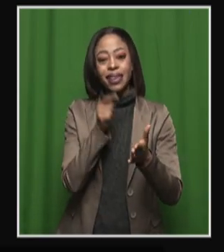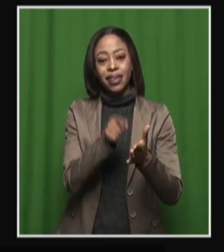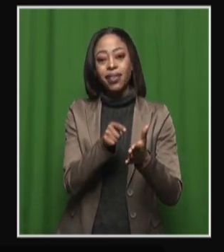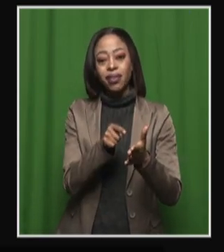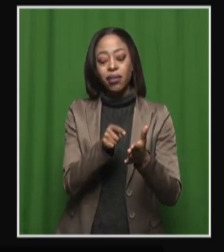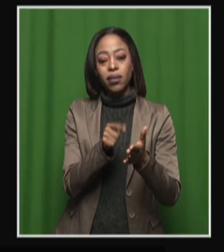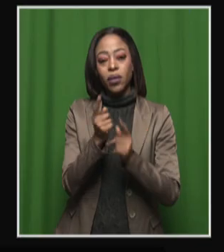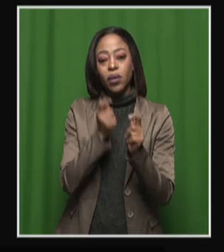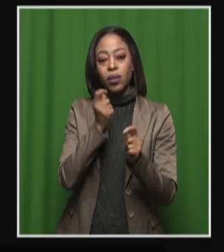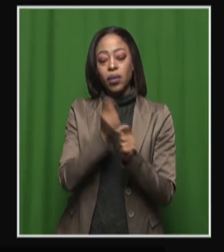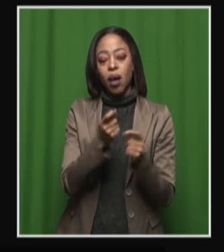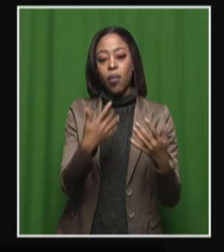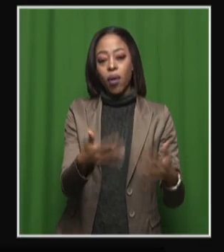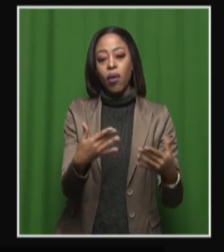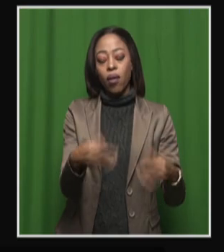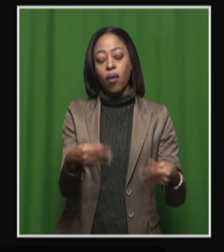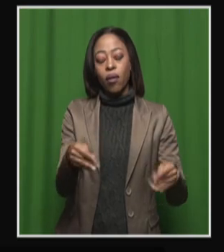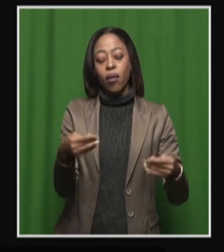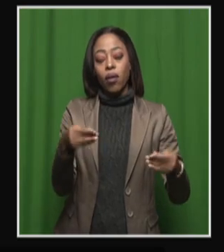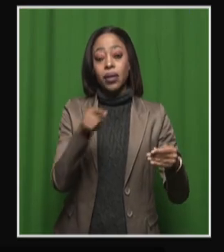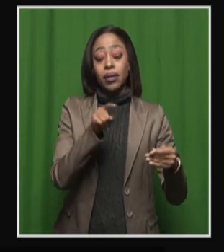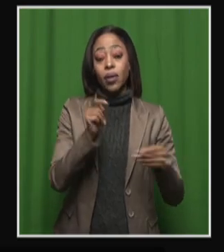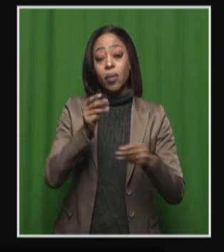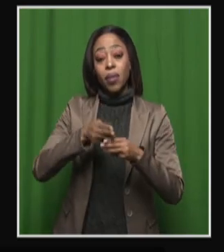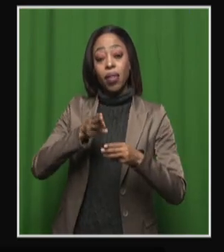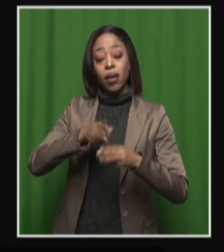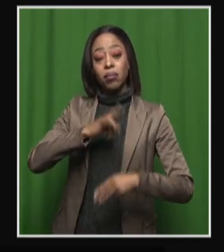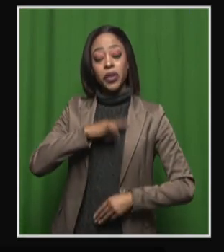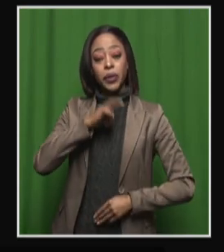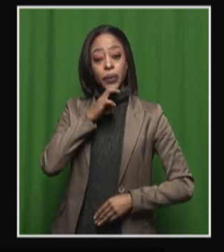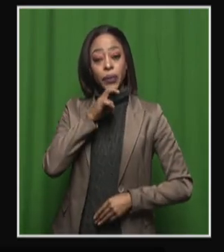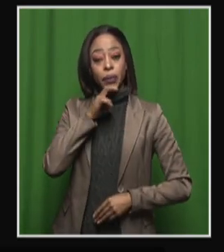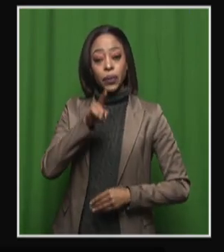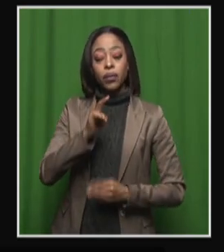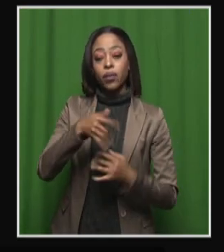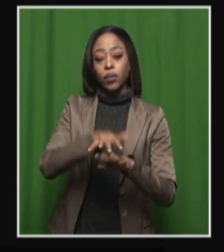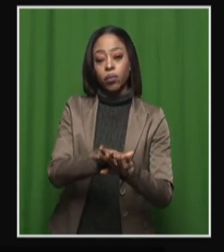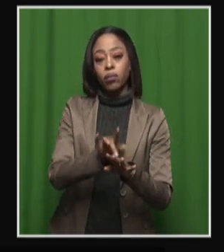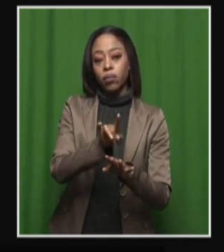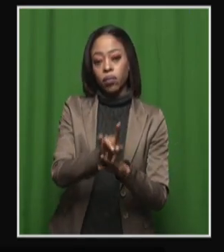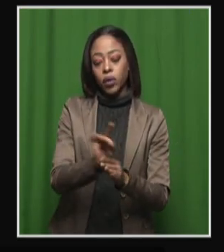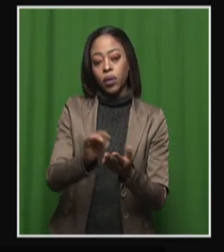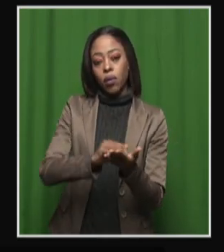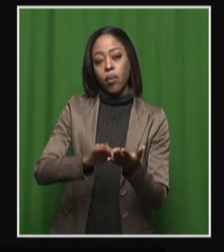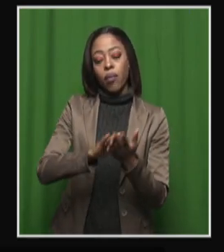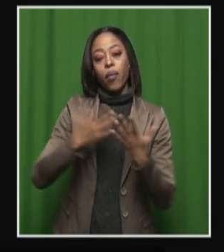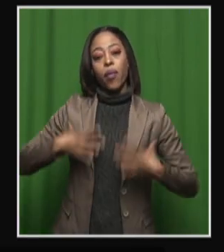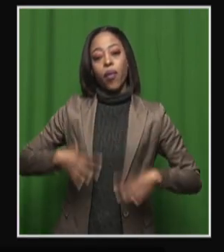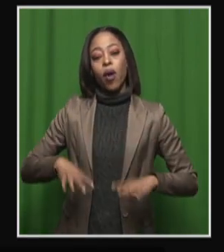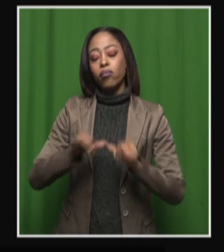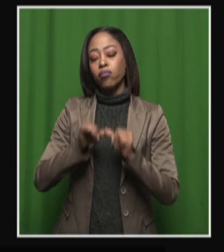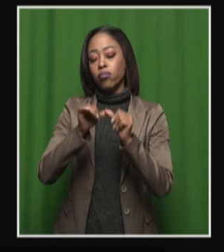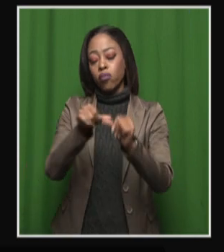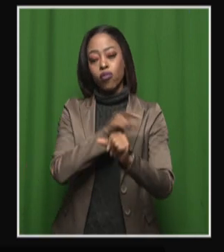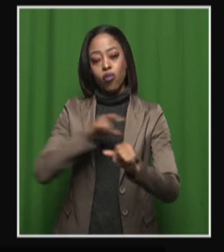So it's just the method that I use to apply braille onto my clothing that will last